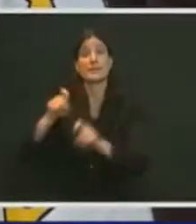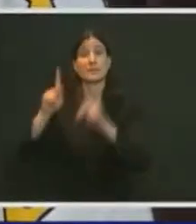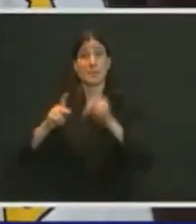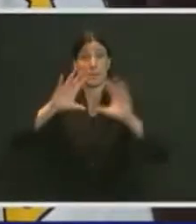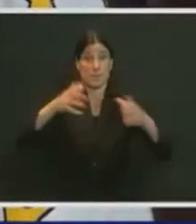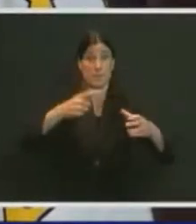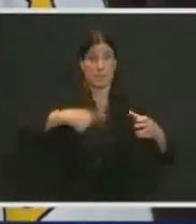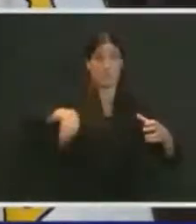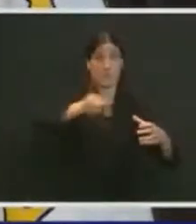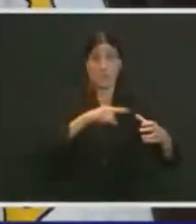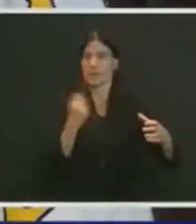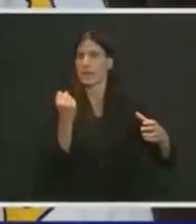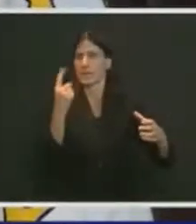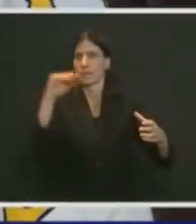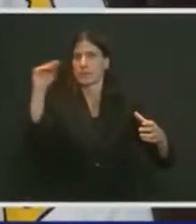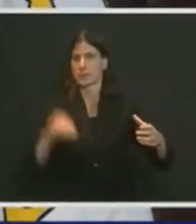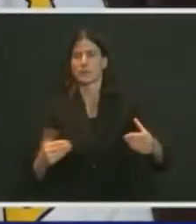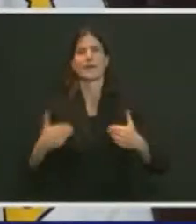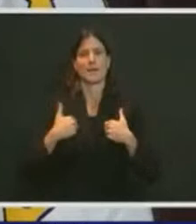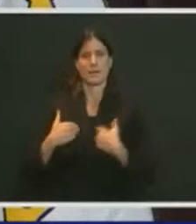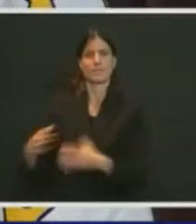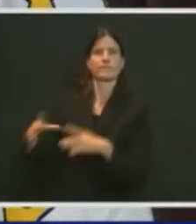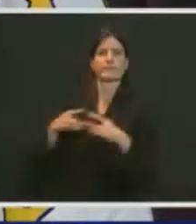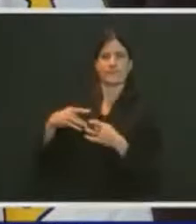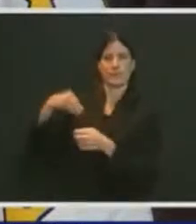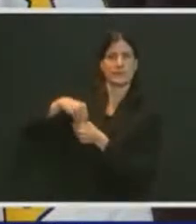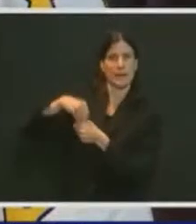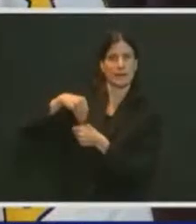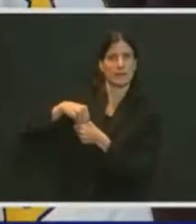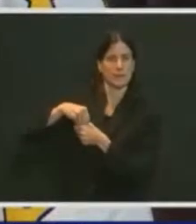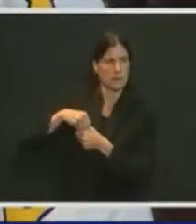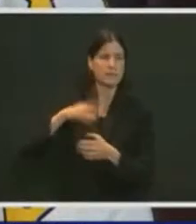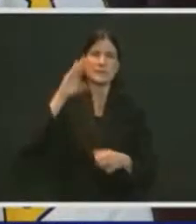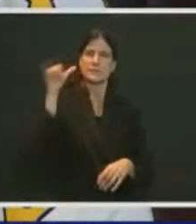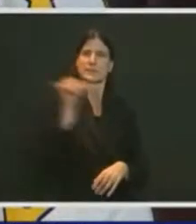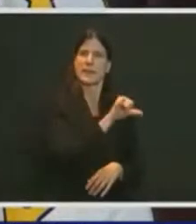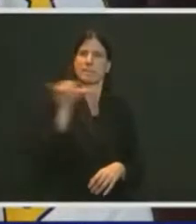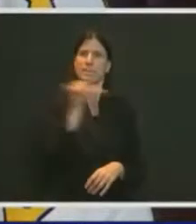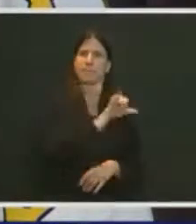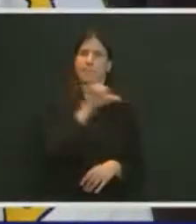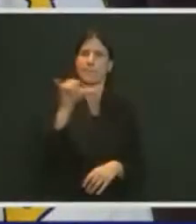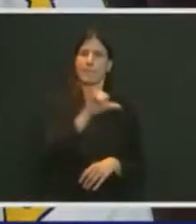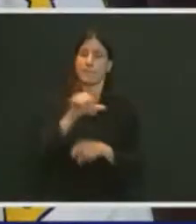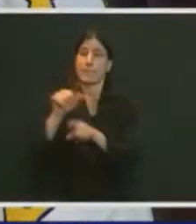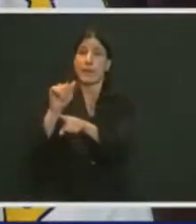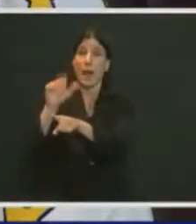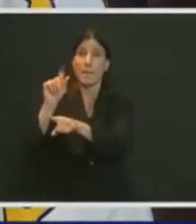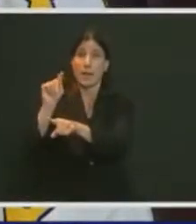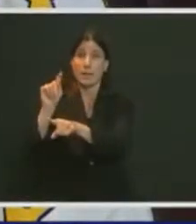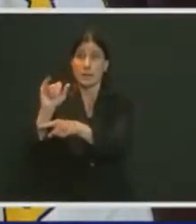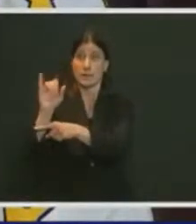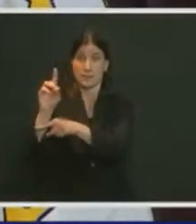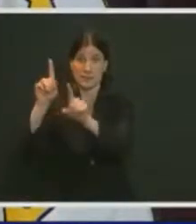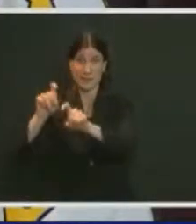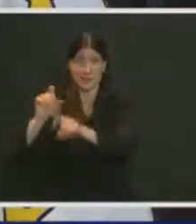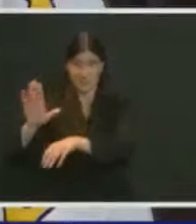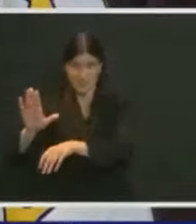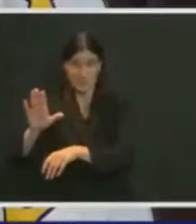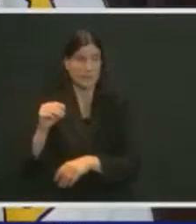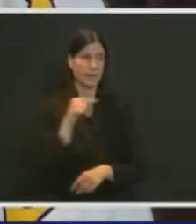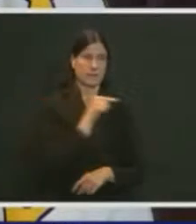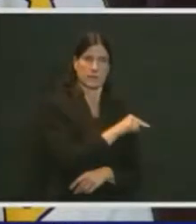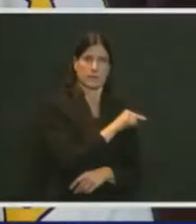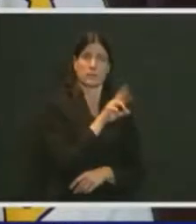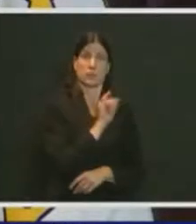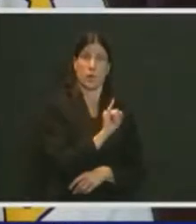sites. So it is comparable, and that's information that's helpful for us. Abbot tests have been very useful